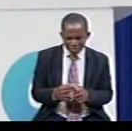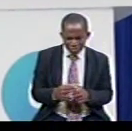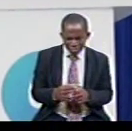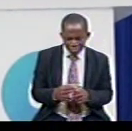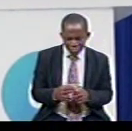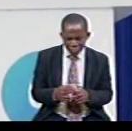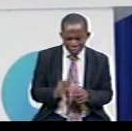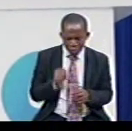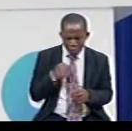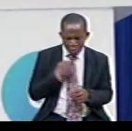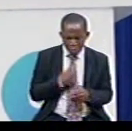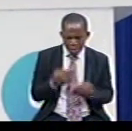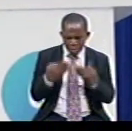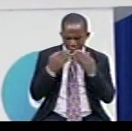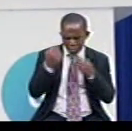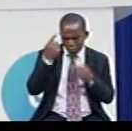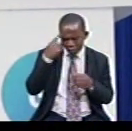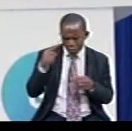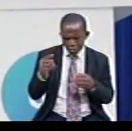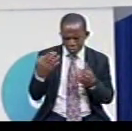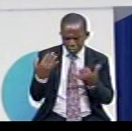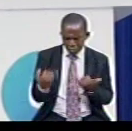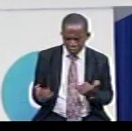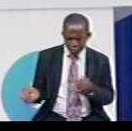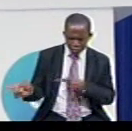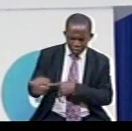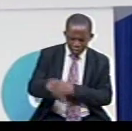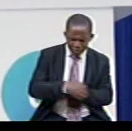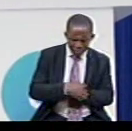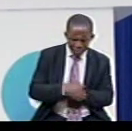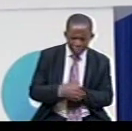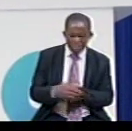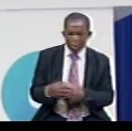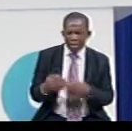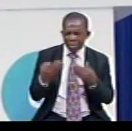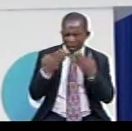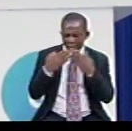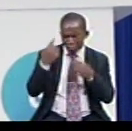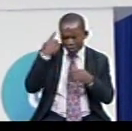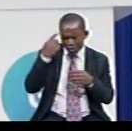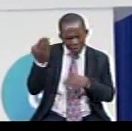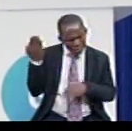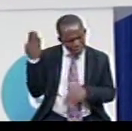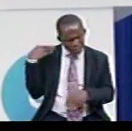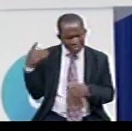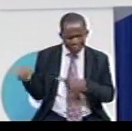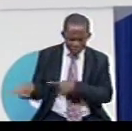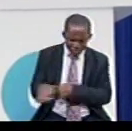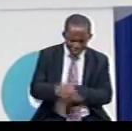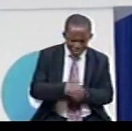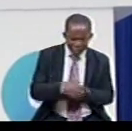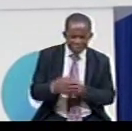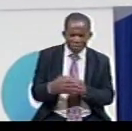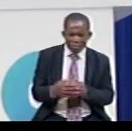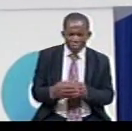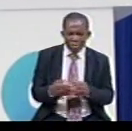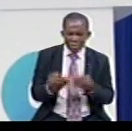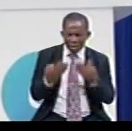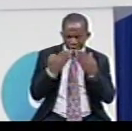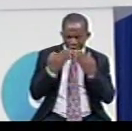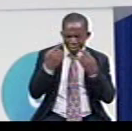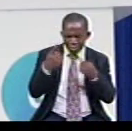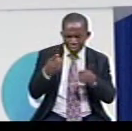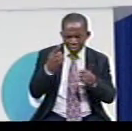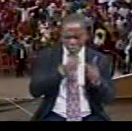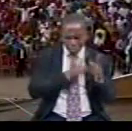We thank you for today. Also, thank you for the past days. Thank you, Lord, for reaching out